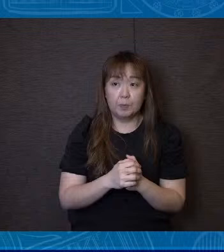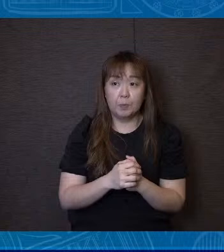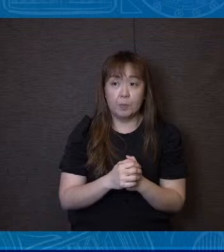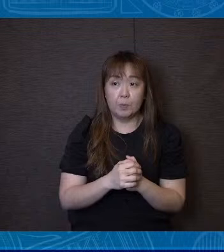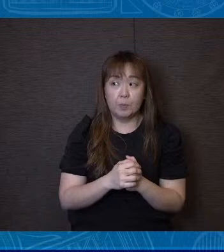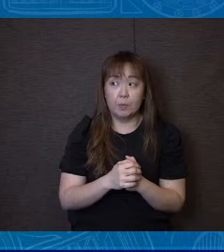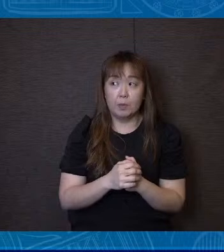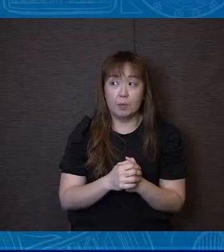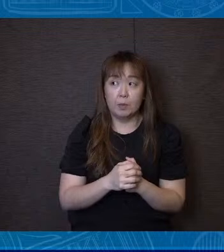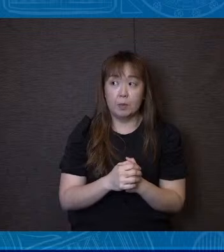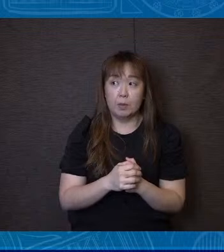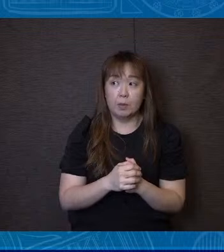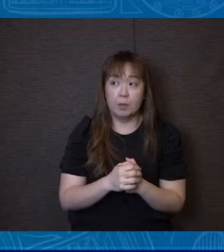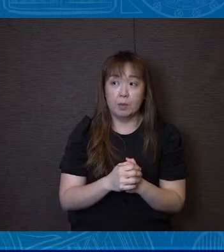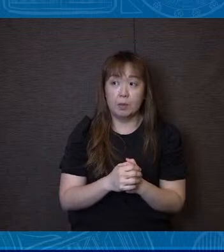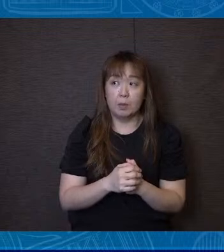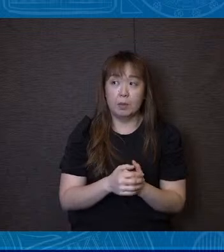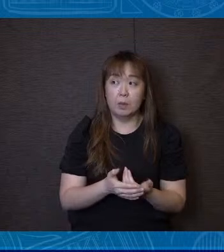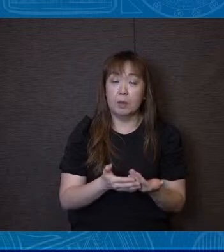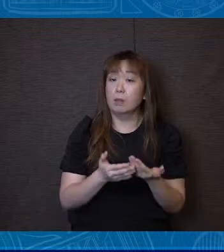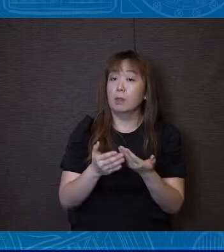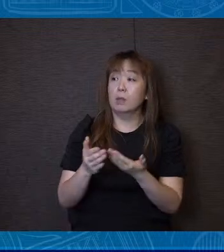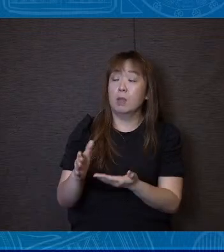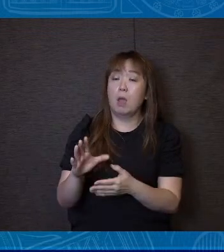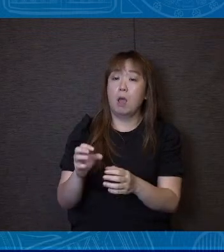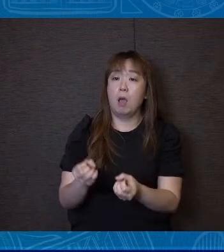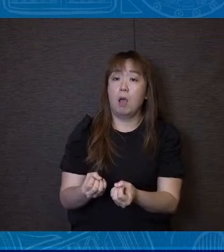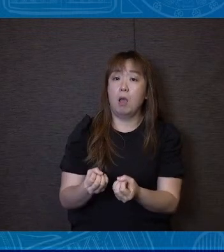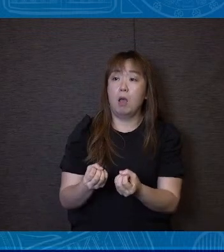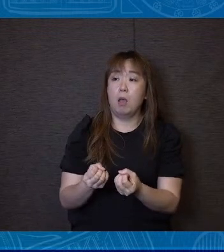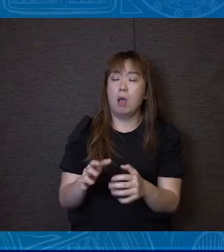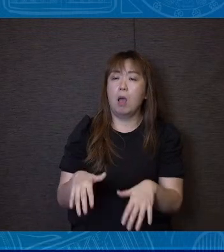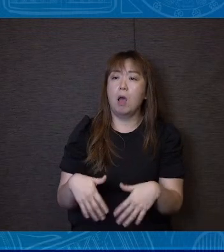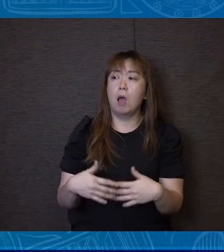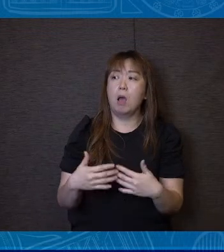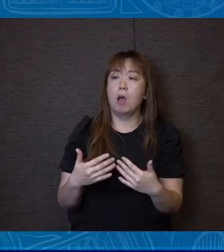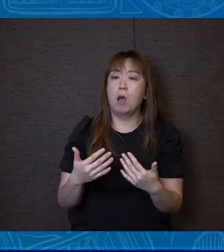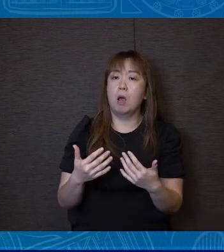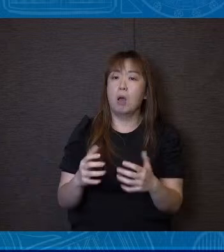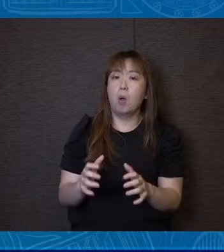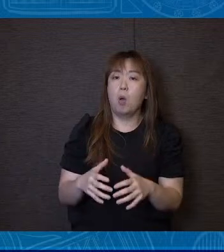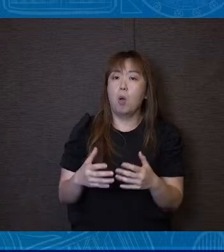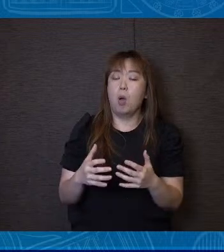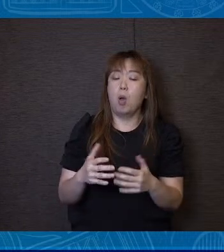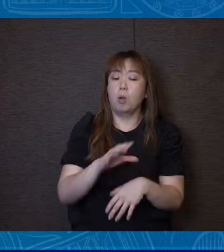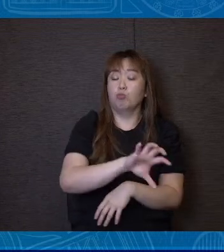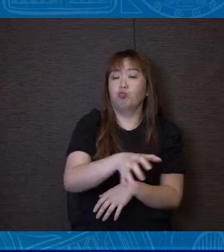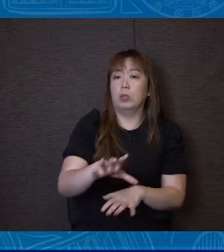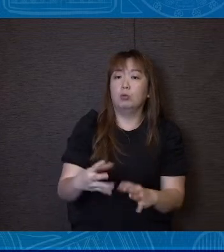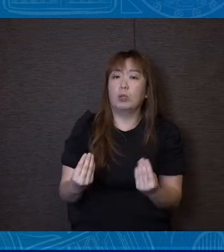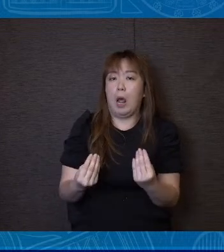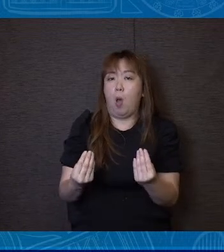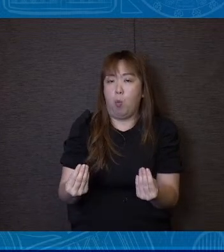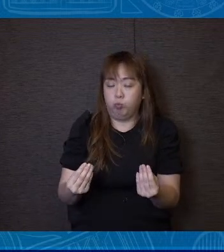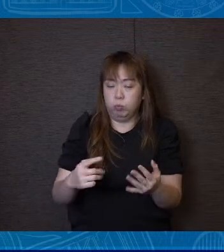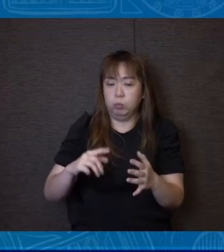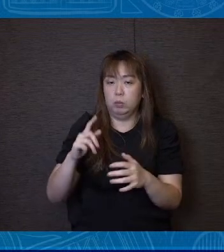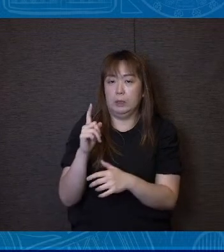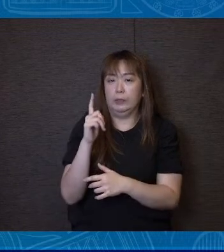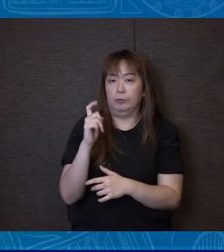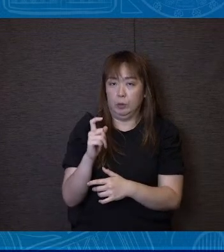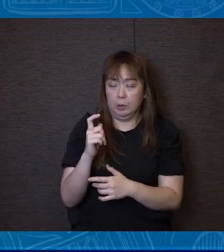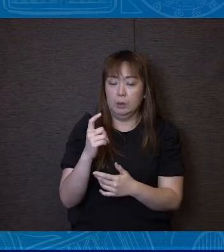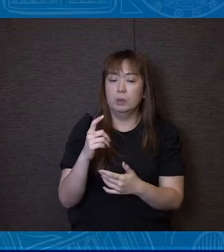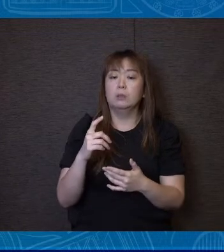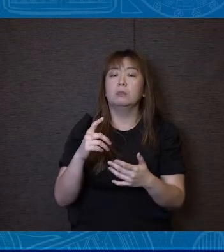Mani, how can countries implement and optimize cell broadcast systems for effective early warnings? We heard that Philippines